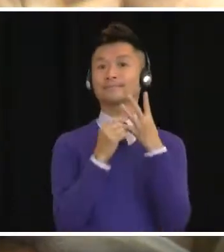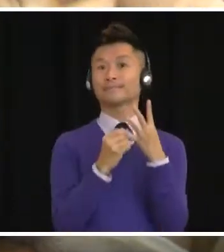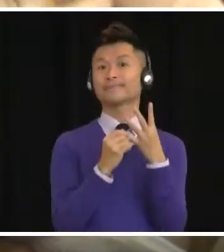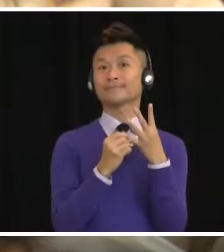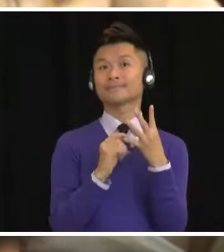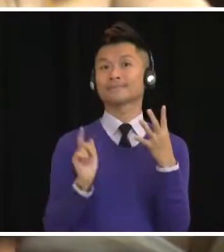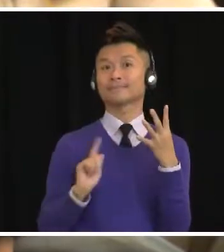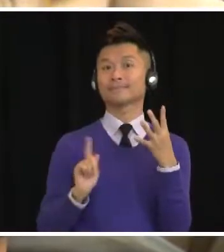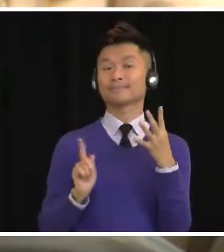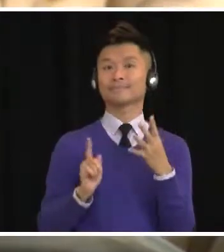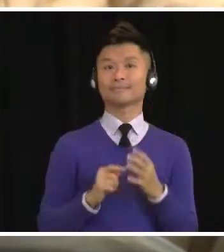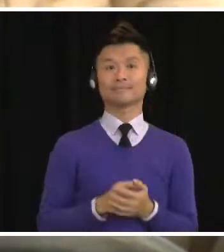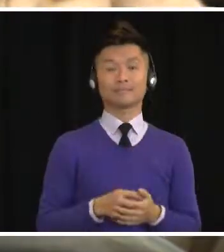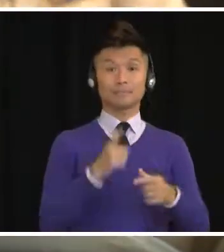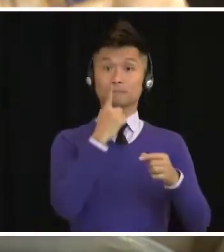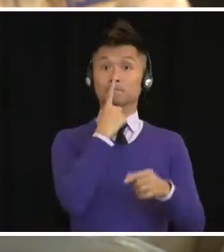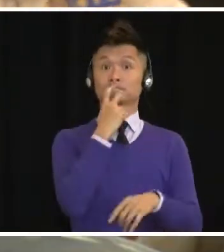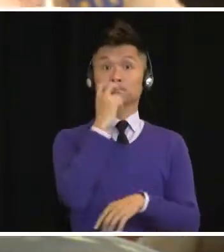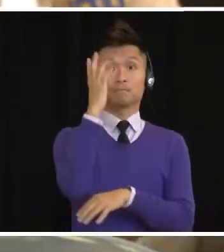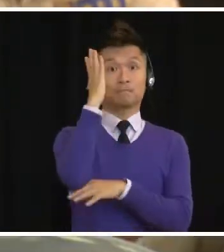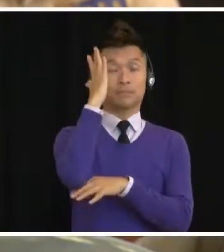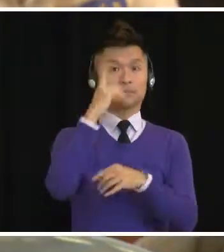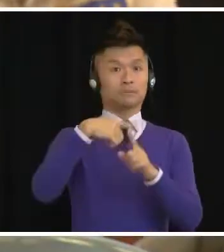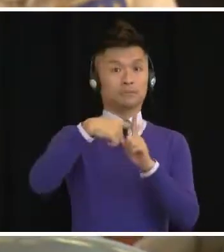Next question is,